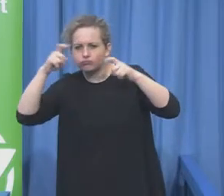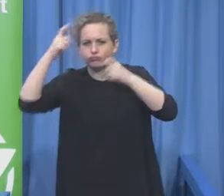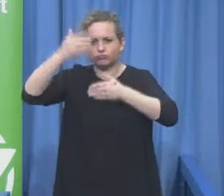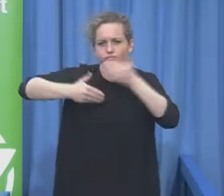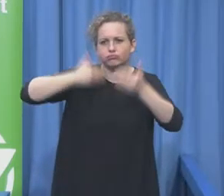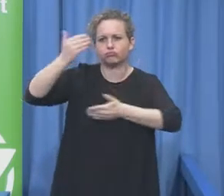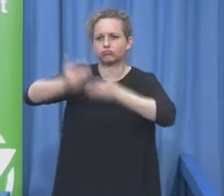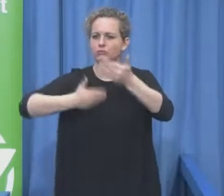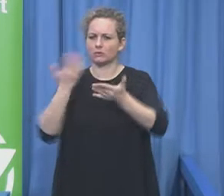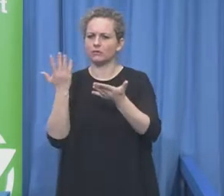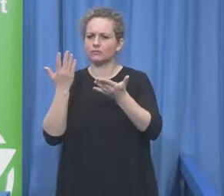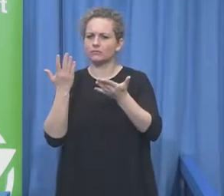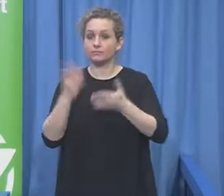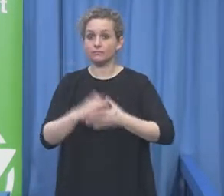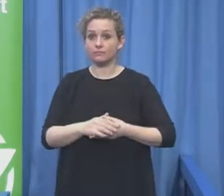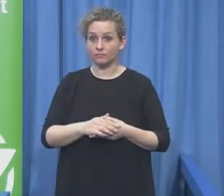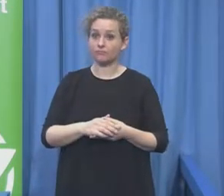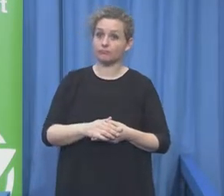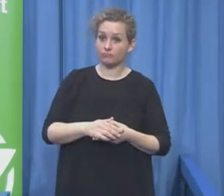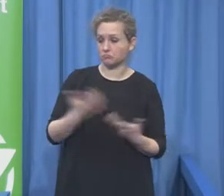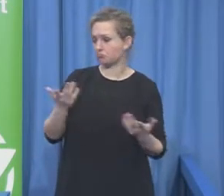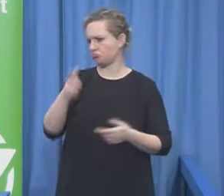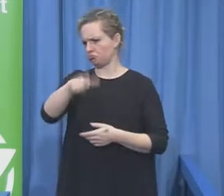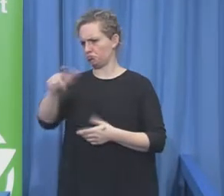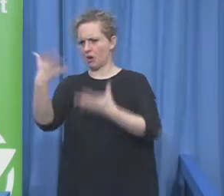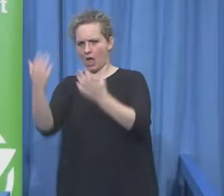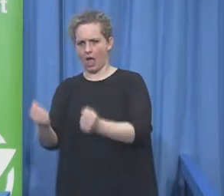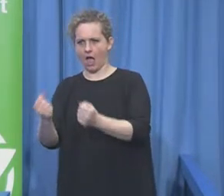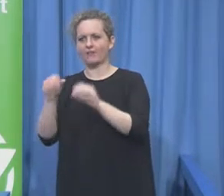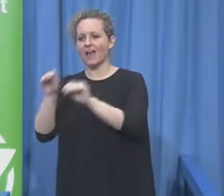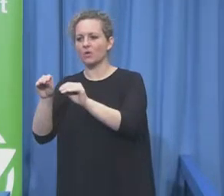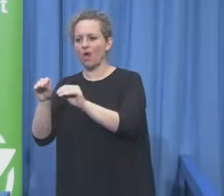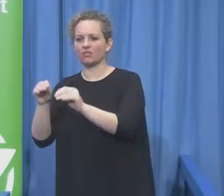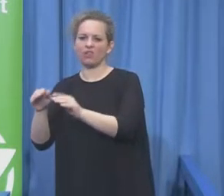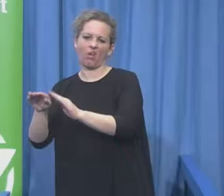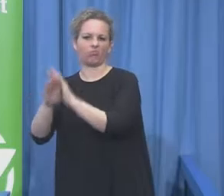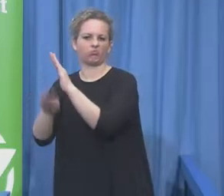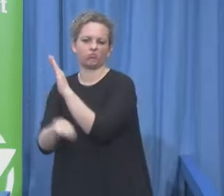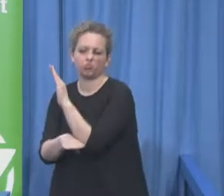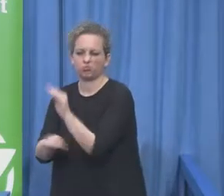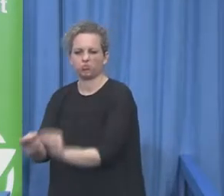disability. The education levels are low. Companies have deep mindsets to hire people with